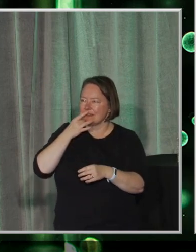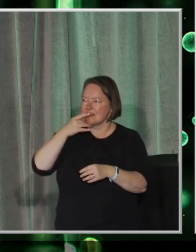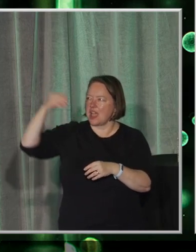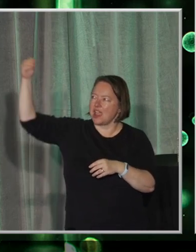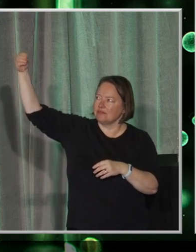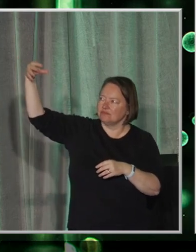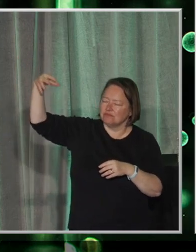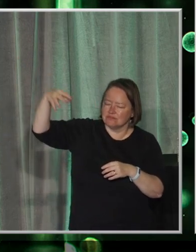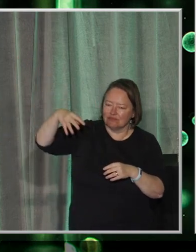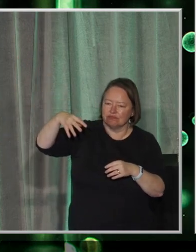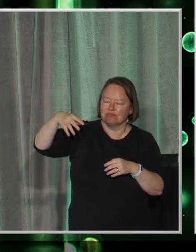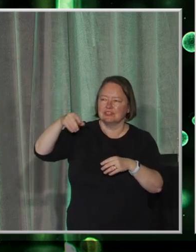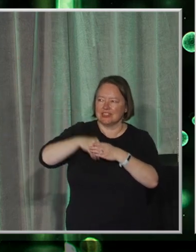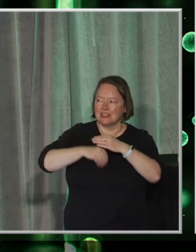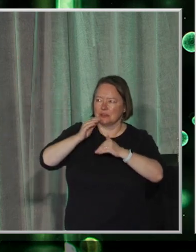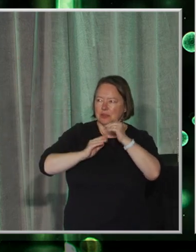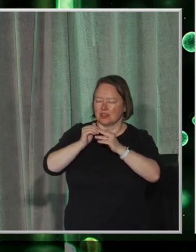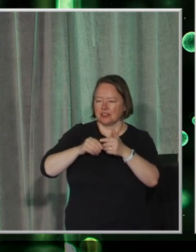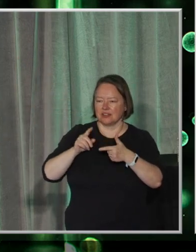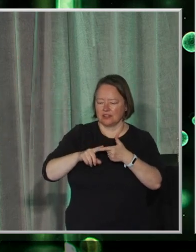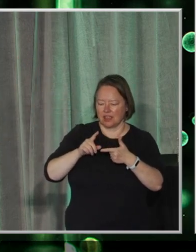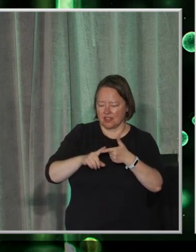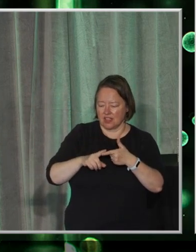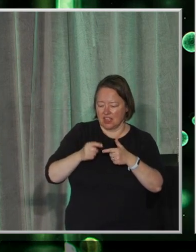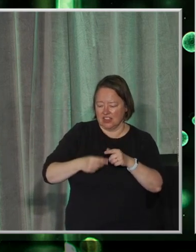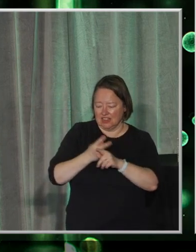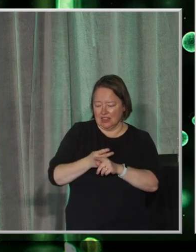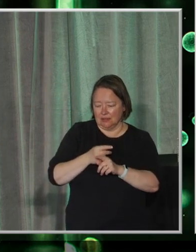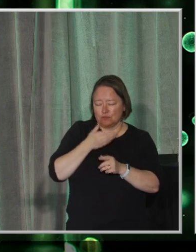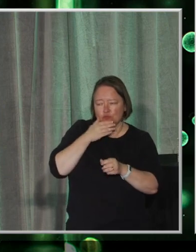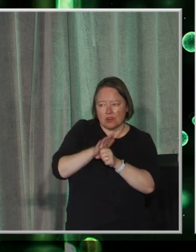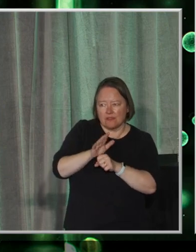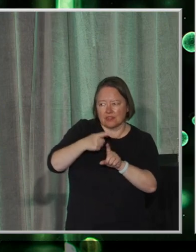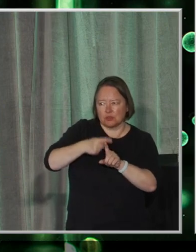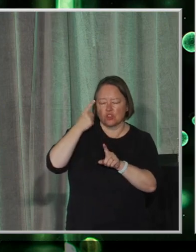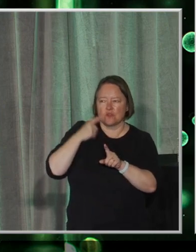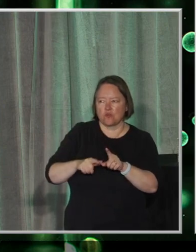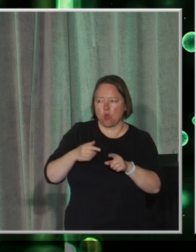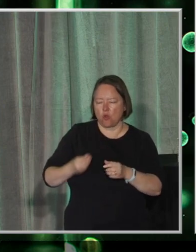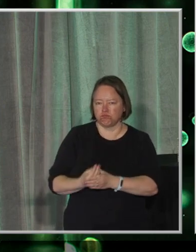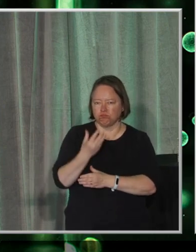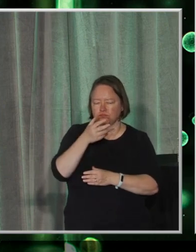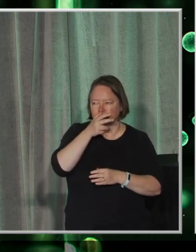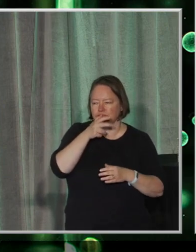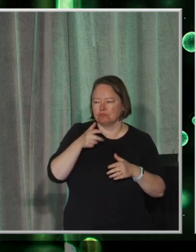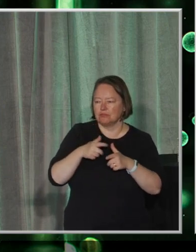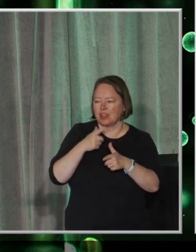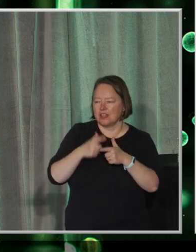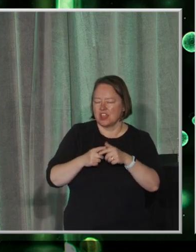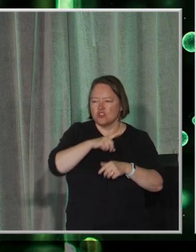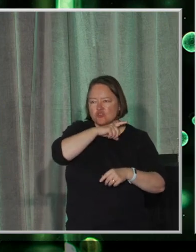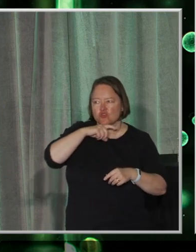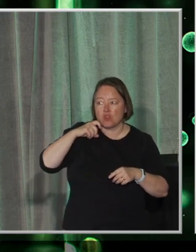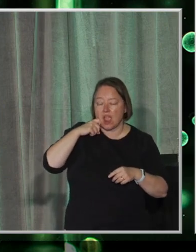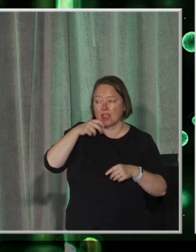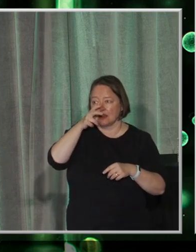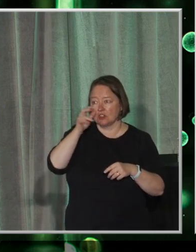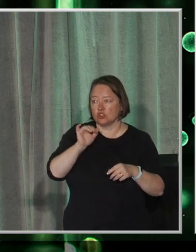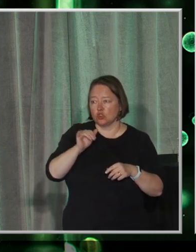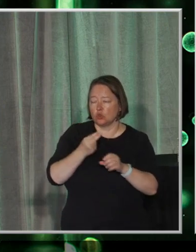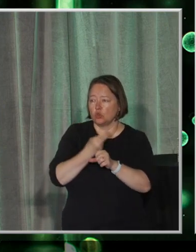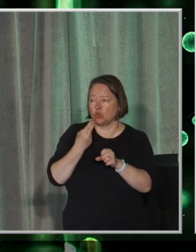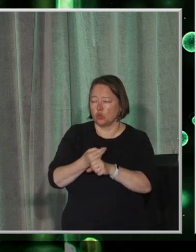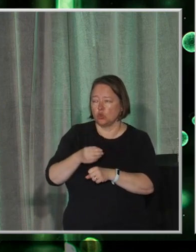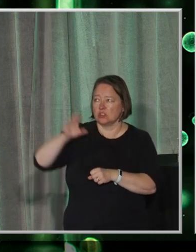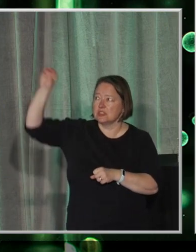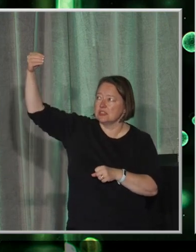facility, in the egg-laying chambers to maintain sufficient temperatures for the insects. At the same time, drying of our insects. We'll be using solar dryers,